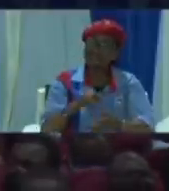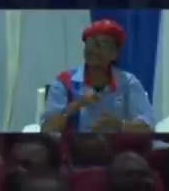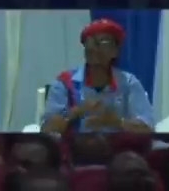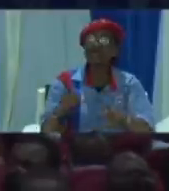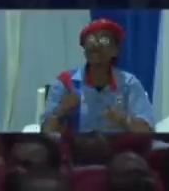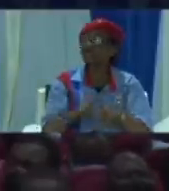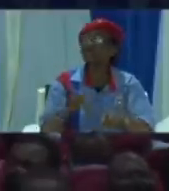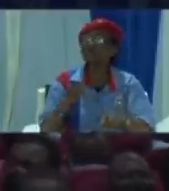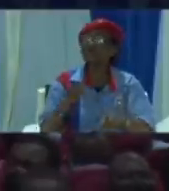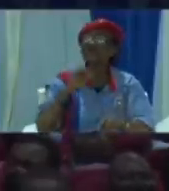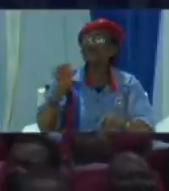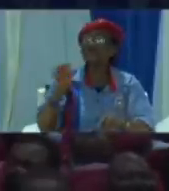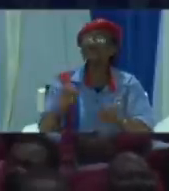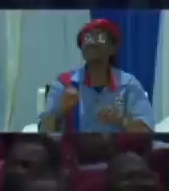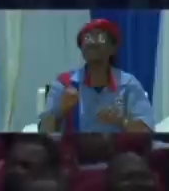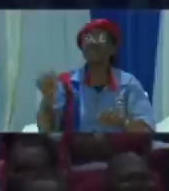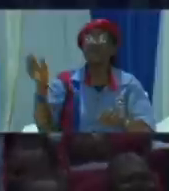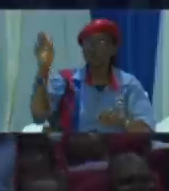all.